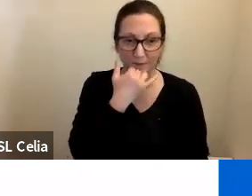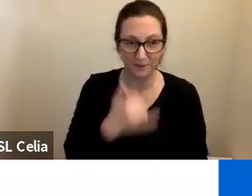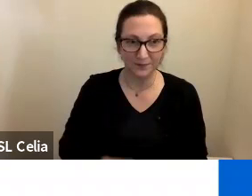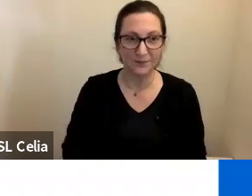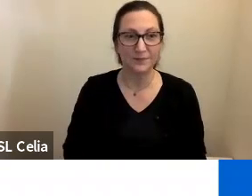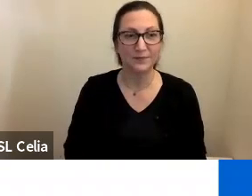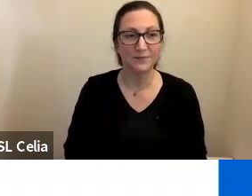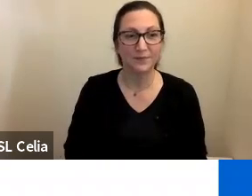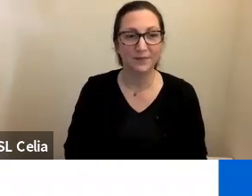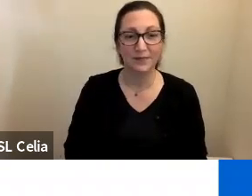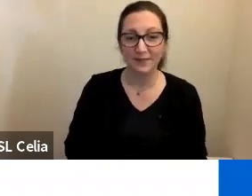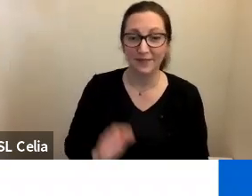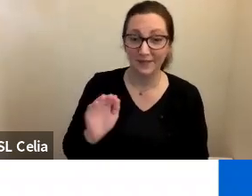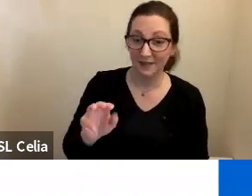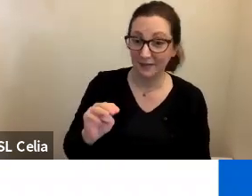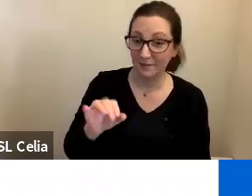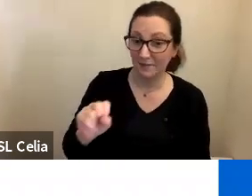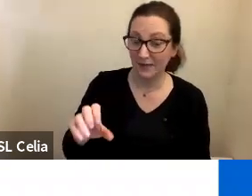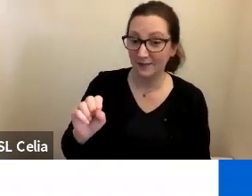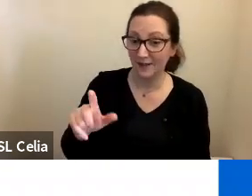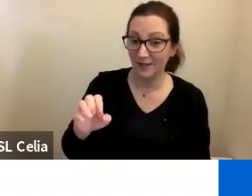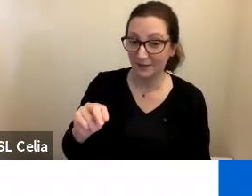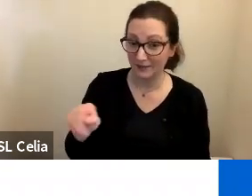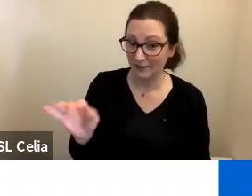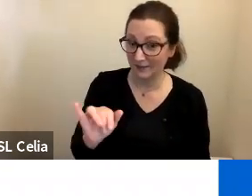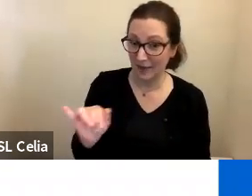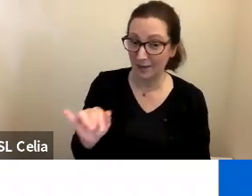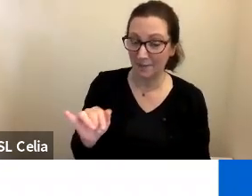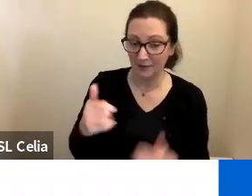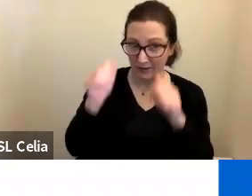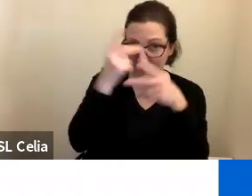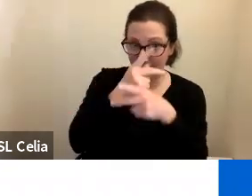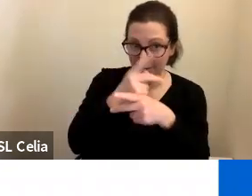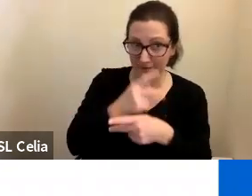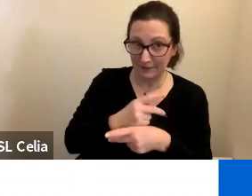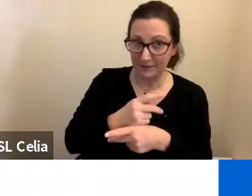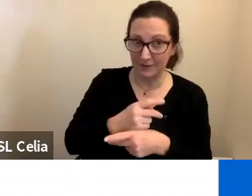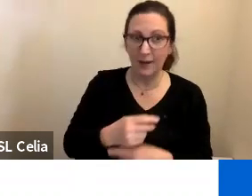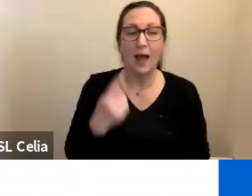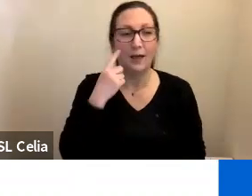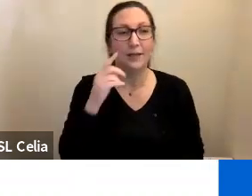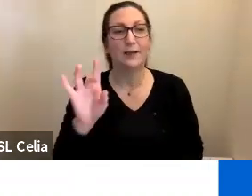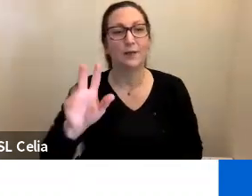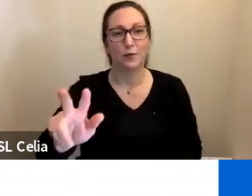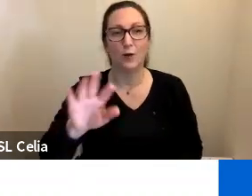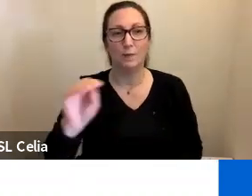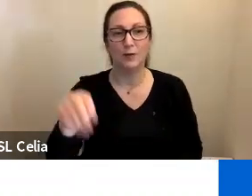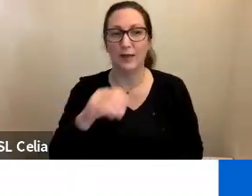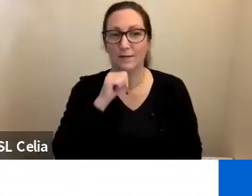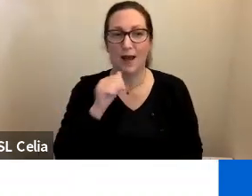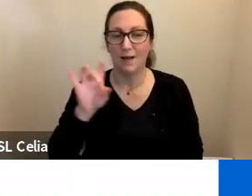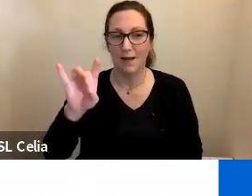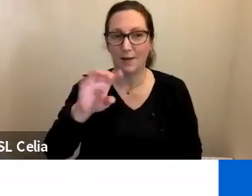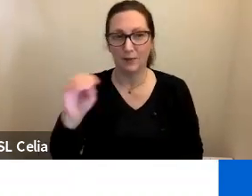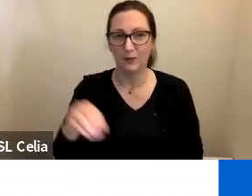See, Ms. Sullivan, are you doing the same? I'm trying. I believe it's a 3, Miss Roberts. Thank you. Ms. It's covered up by